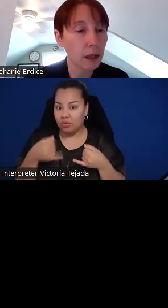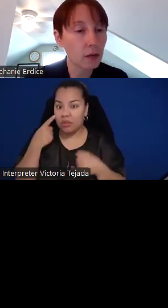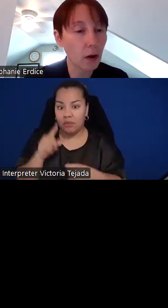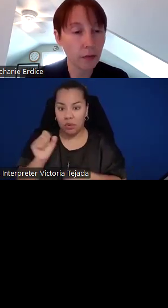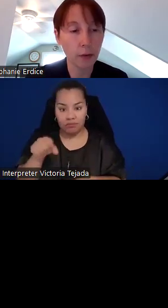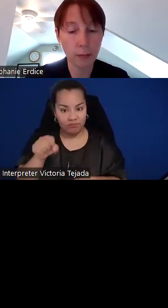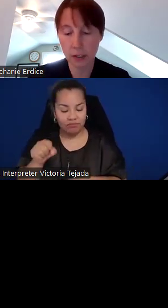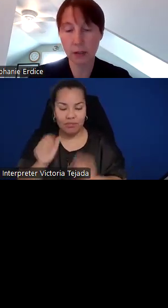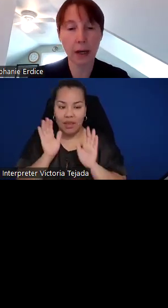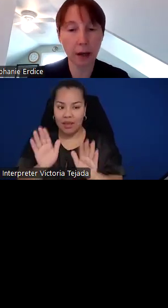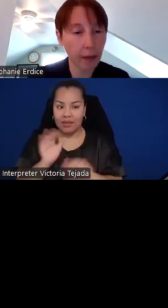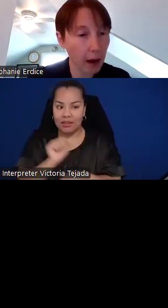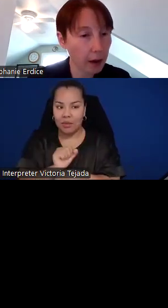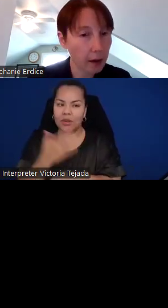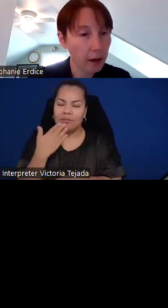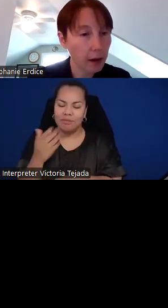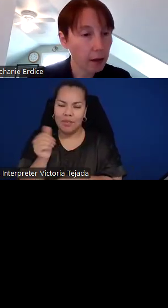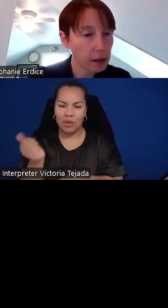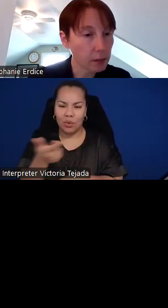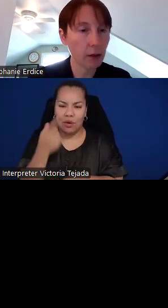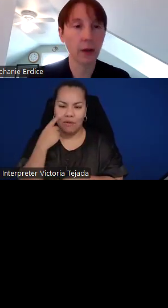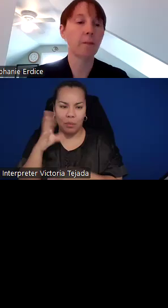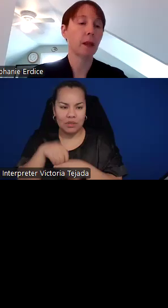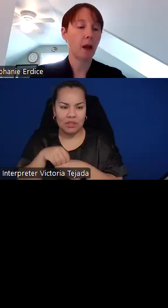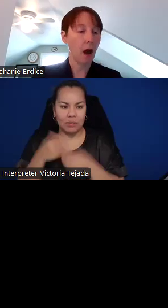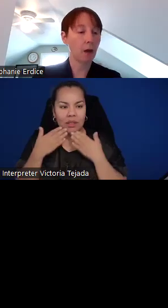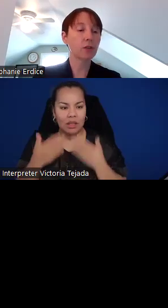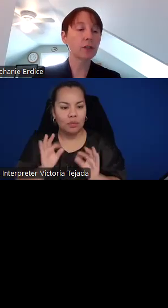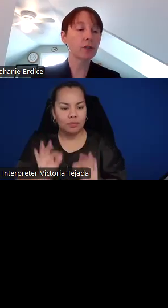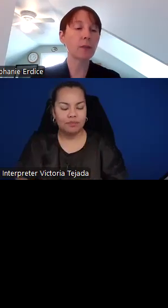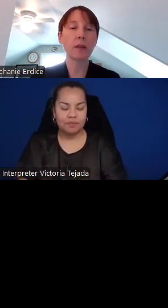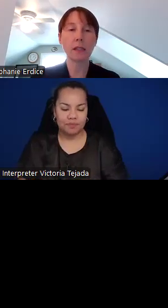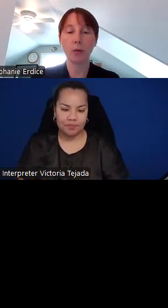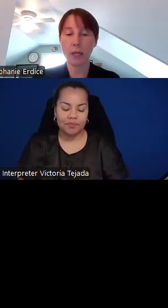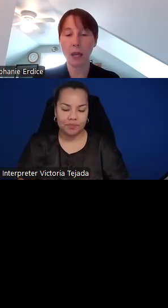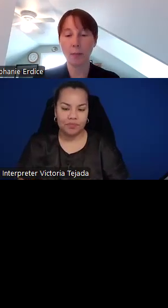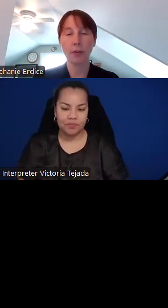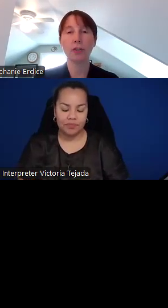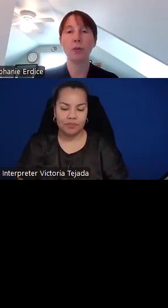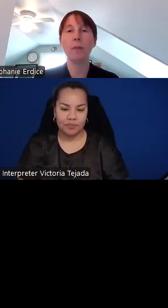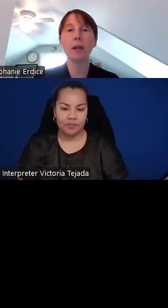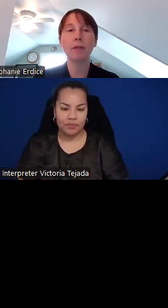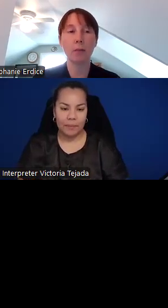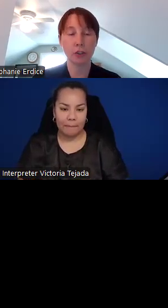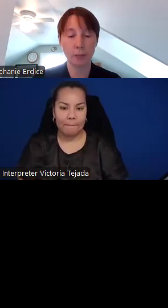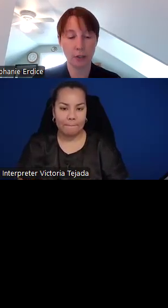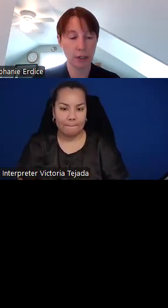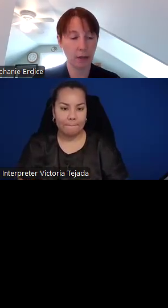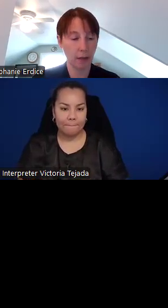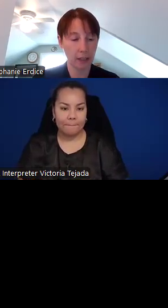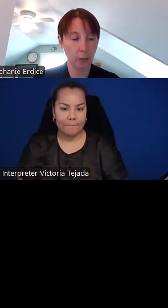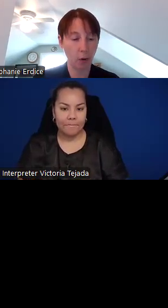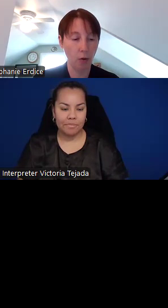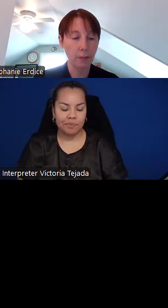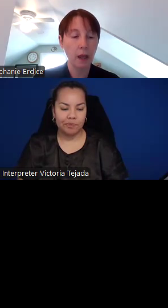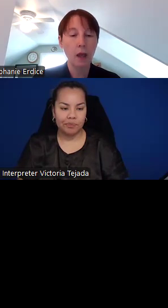excellent work. Thank you all for participating in that. There we go. So these are some of the things that we came up with too. Many of them are just mentioned